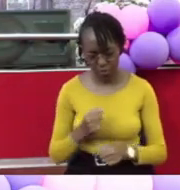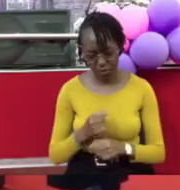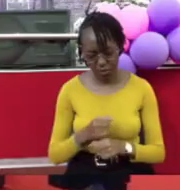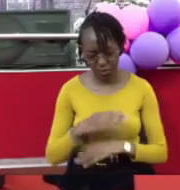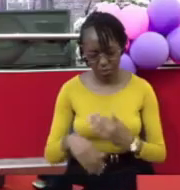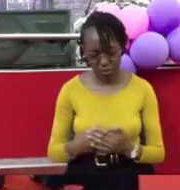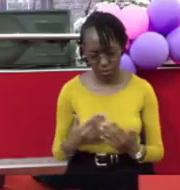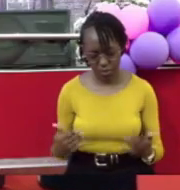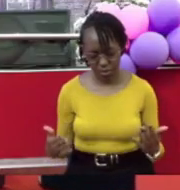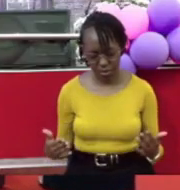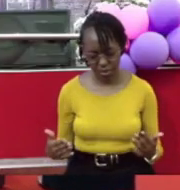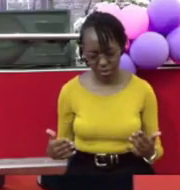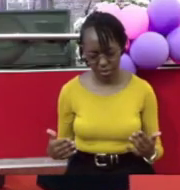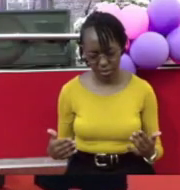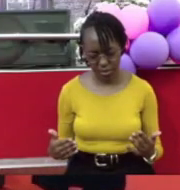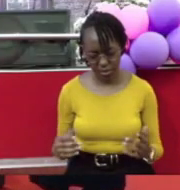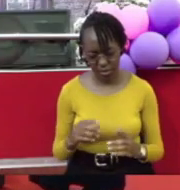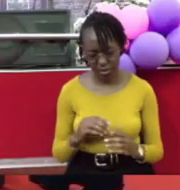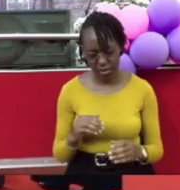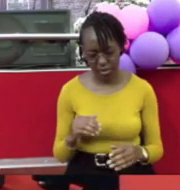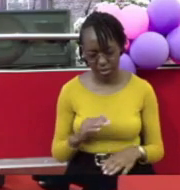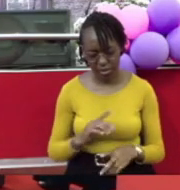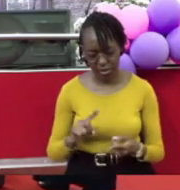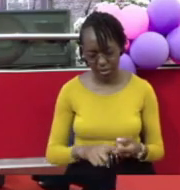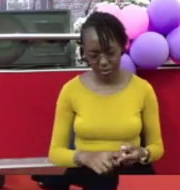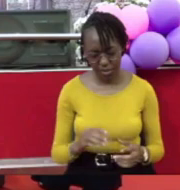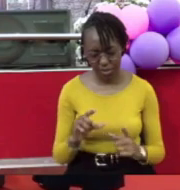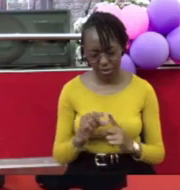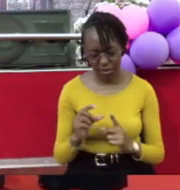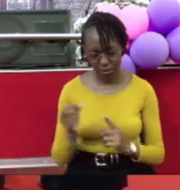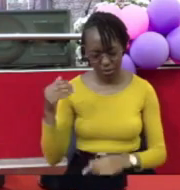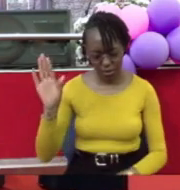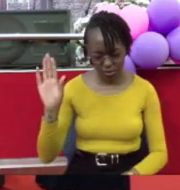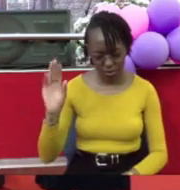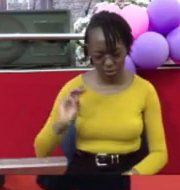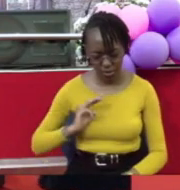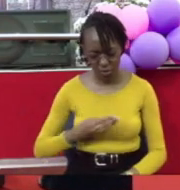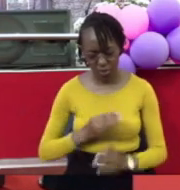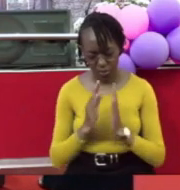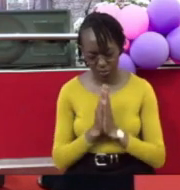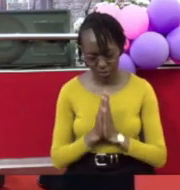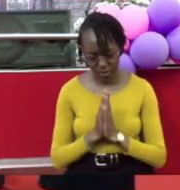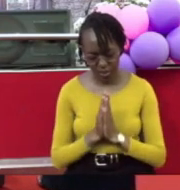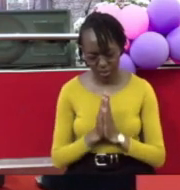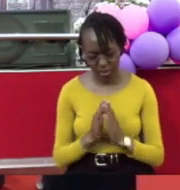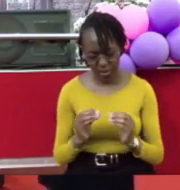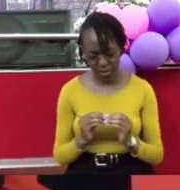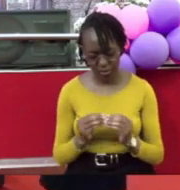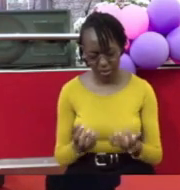needs according to your riches and glory. Kwamba unakutana na mahitaji kulingana na uwezo wako. And we pray that you will meet the need of every